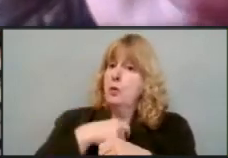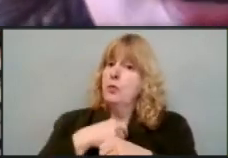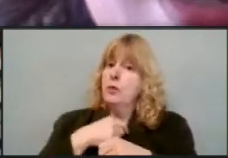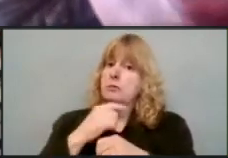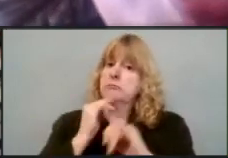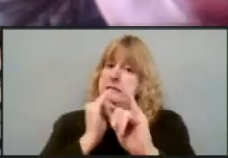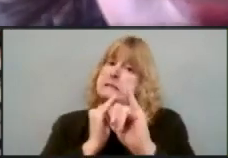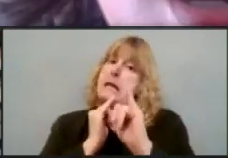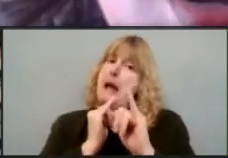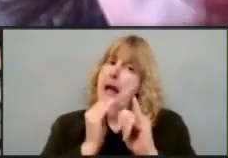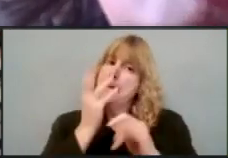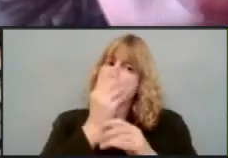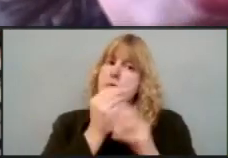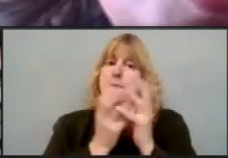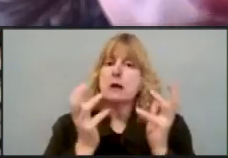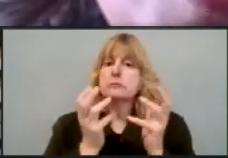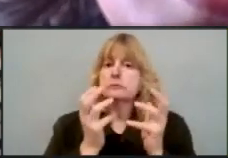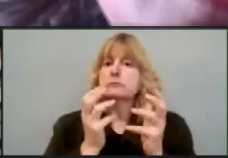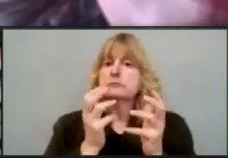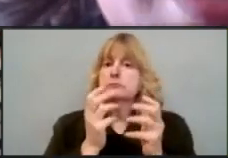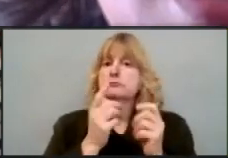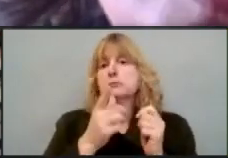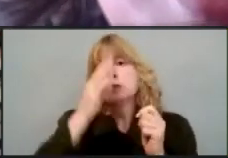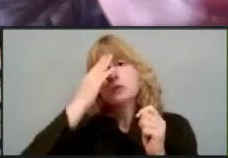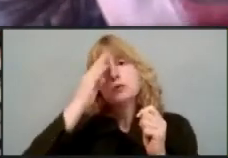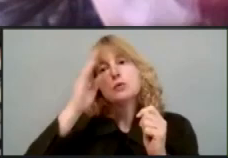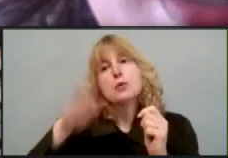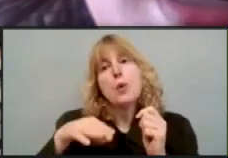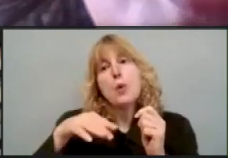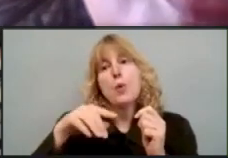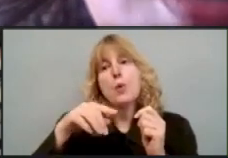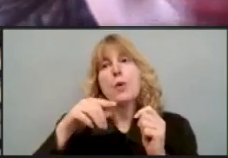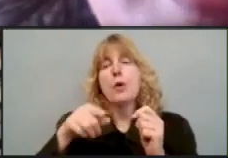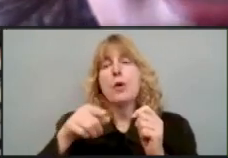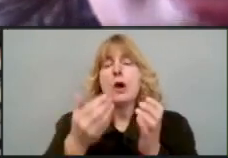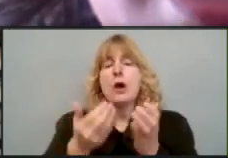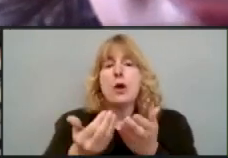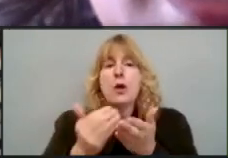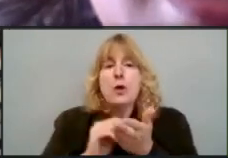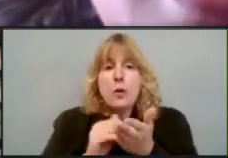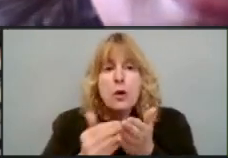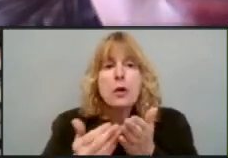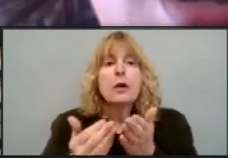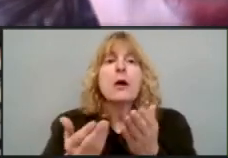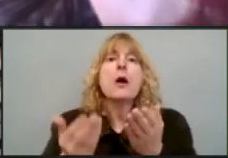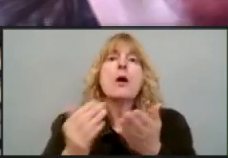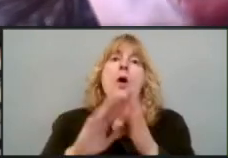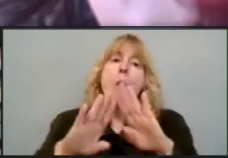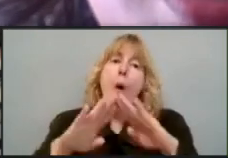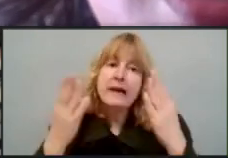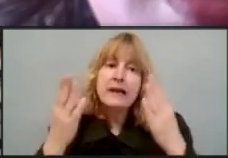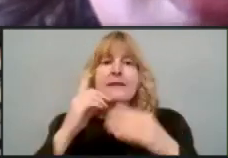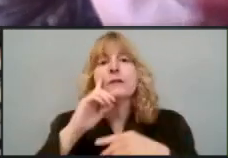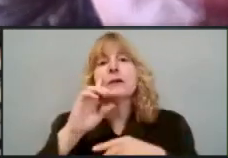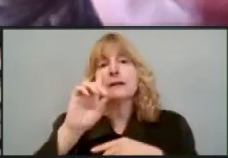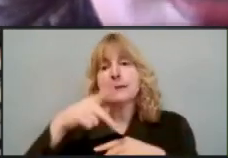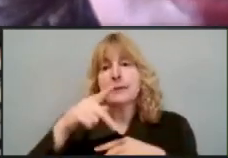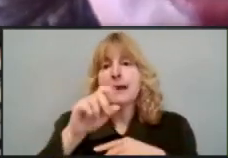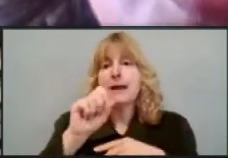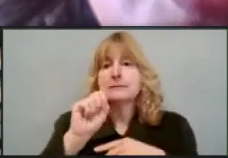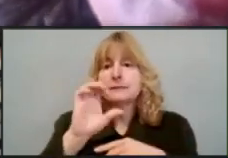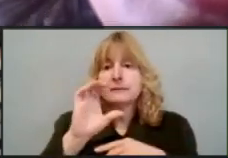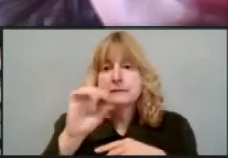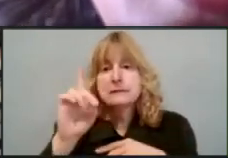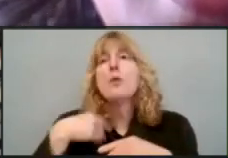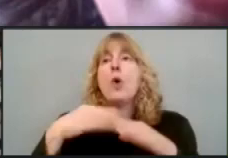page pretty much. As you know, this will be a reopening for DPSED. We opened